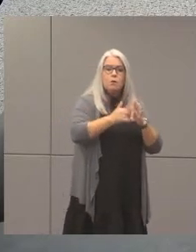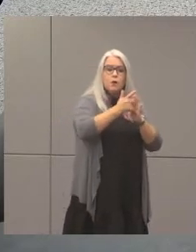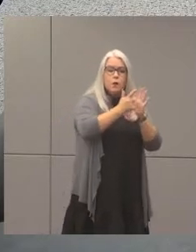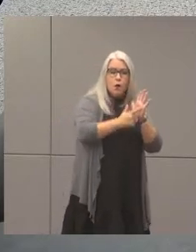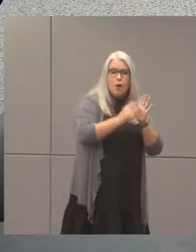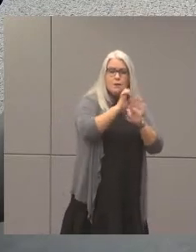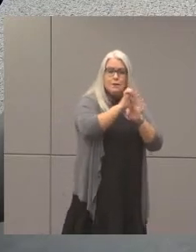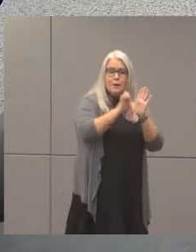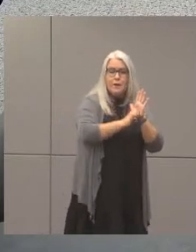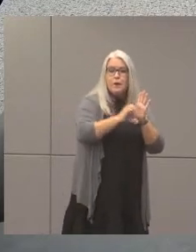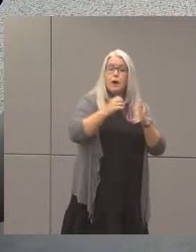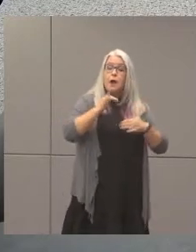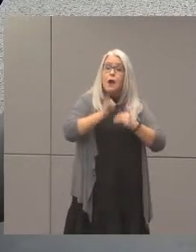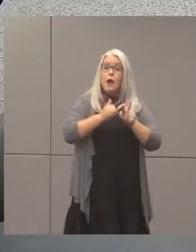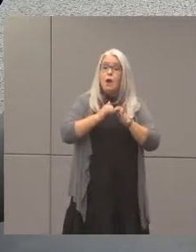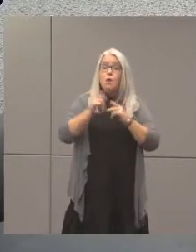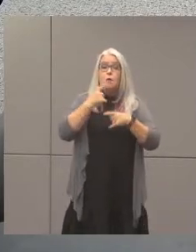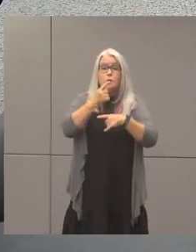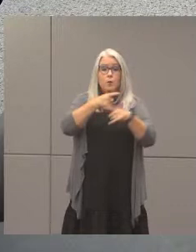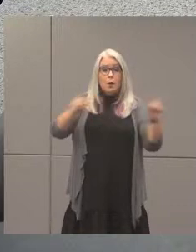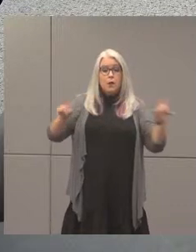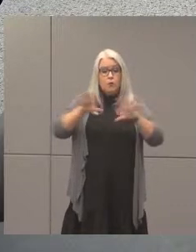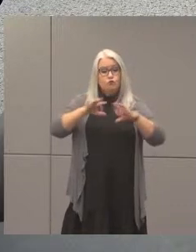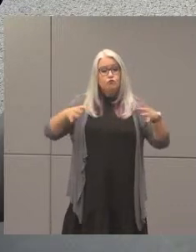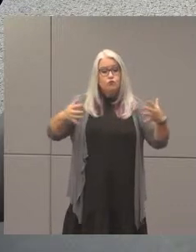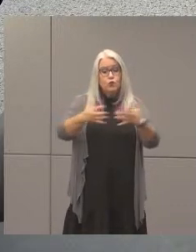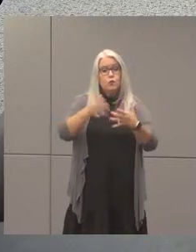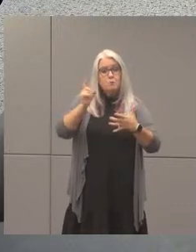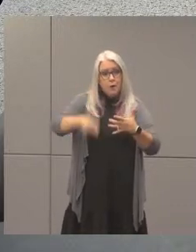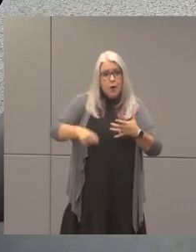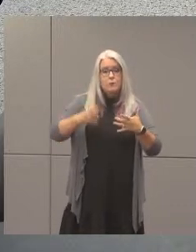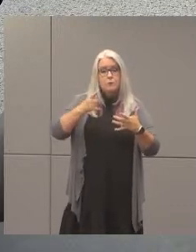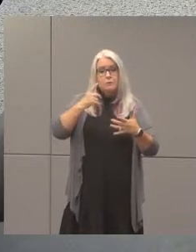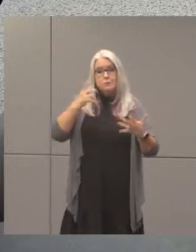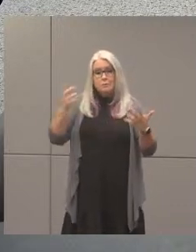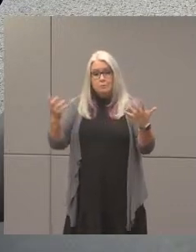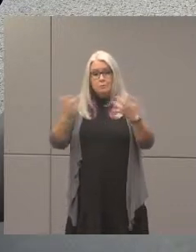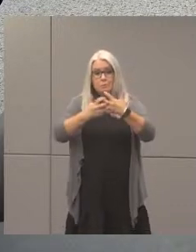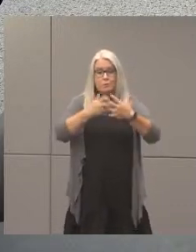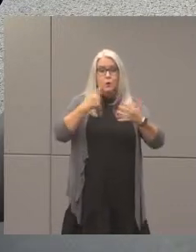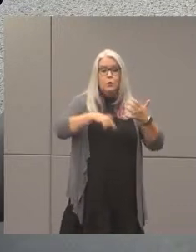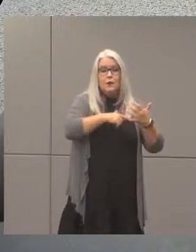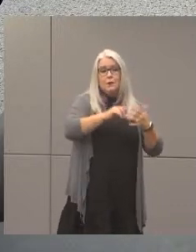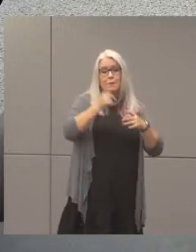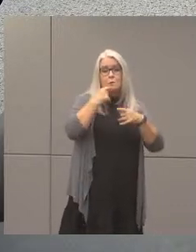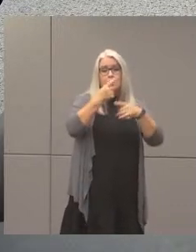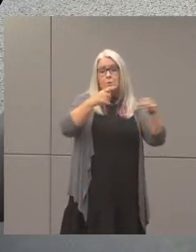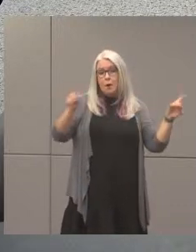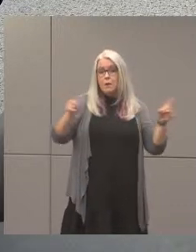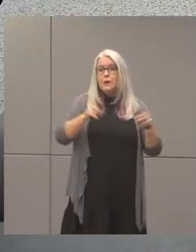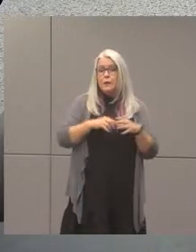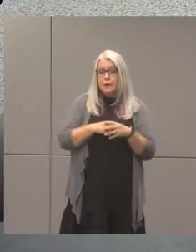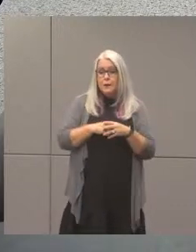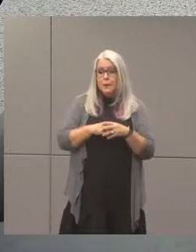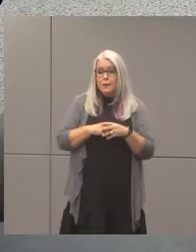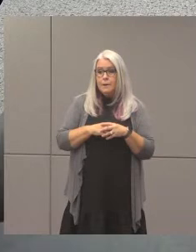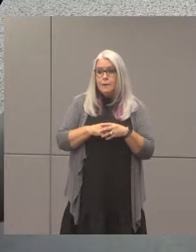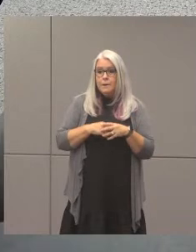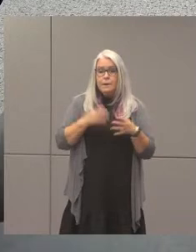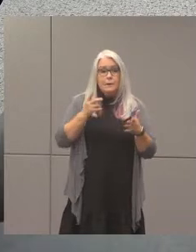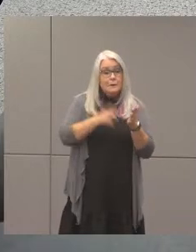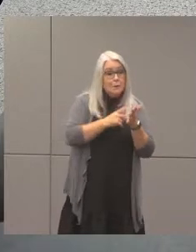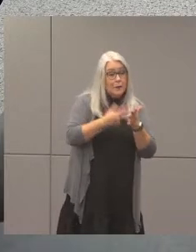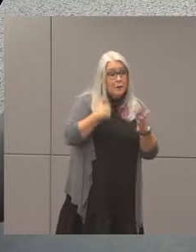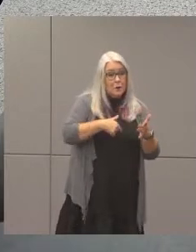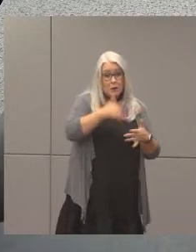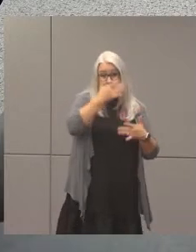may function and what they must do in order to meet the public interest. And it's easy when you're serving on a public body to forget